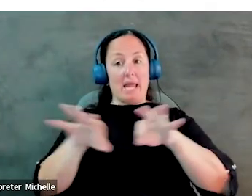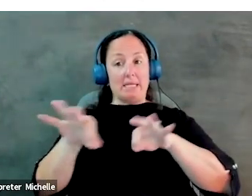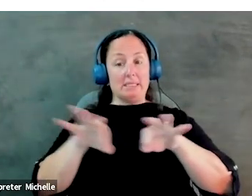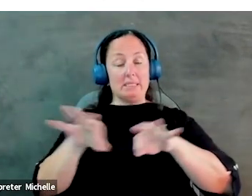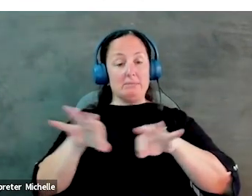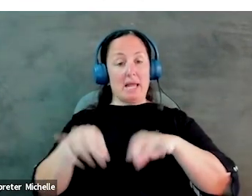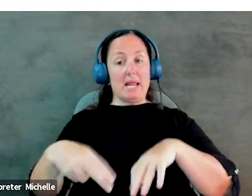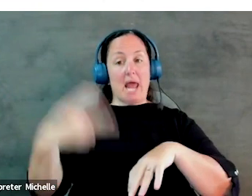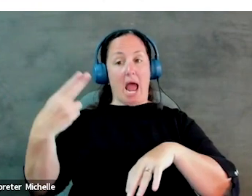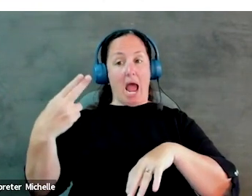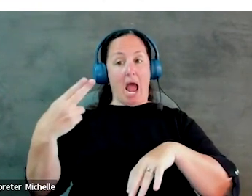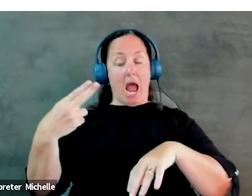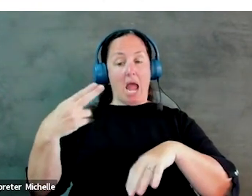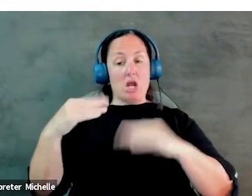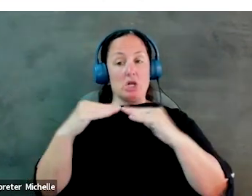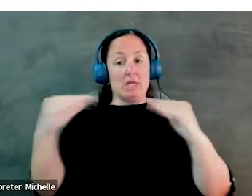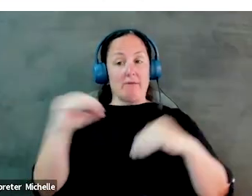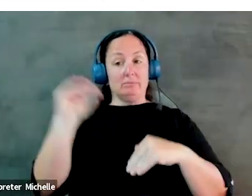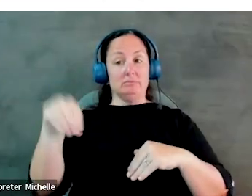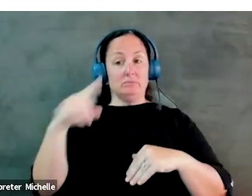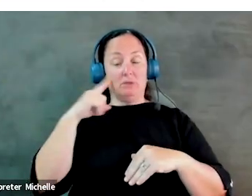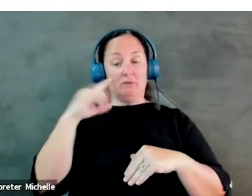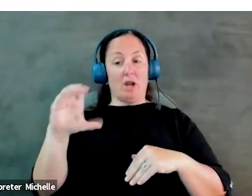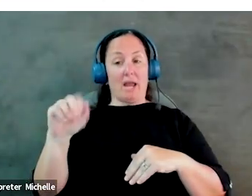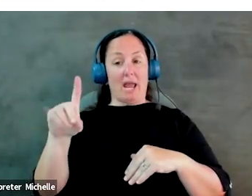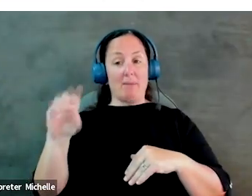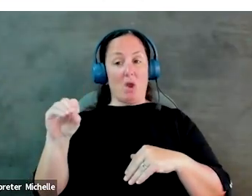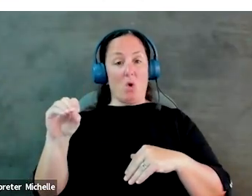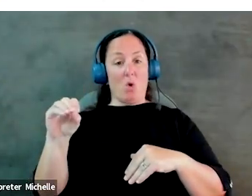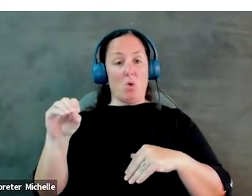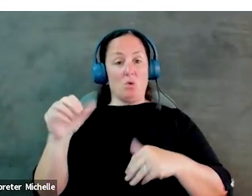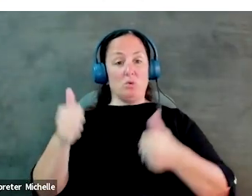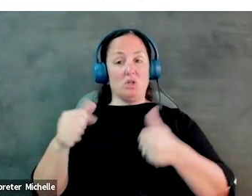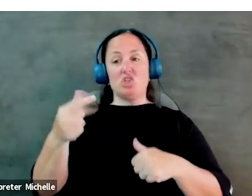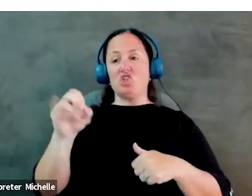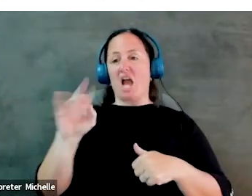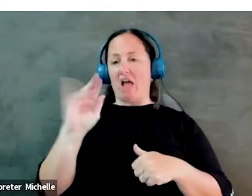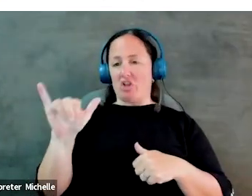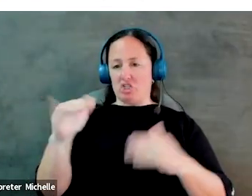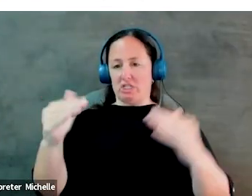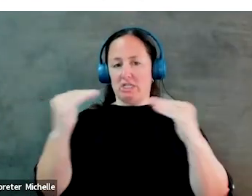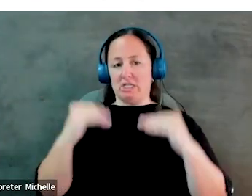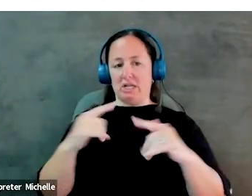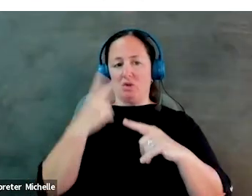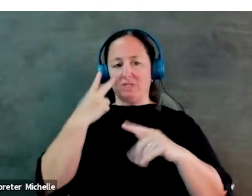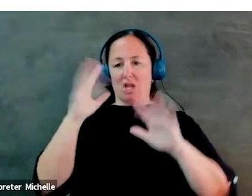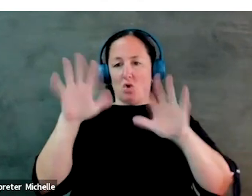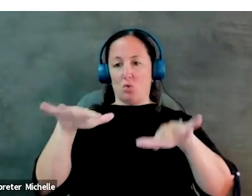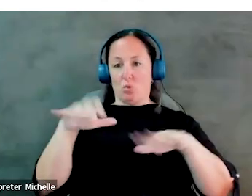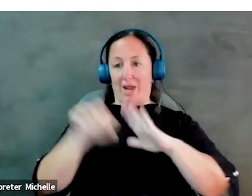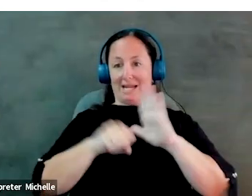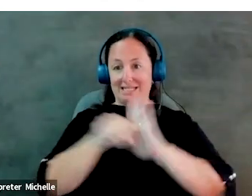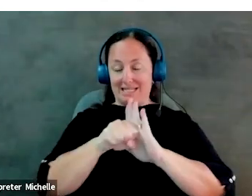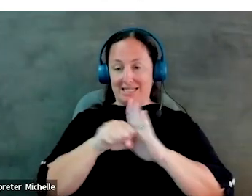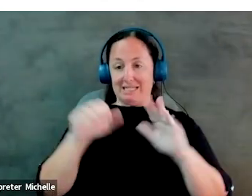explain higher concentration of cadmium was geology. Then we see here rain season, that's